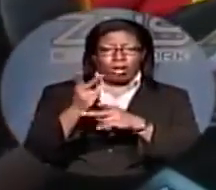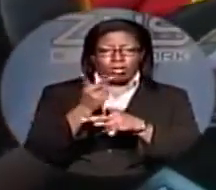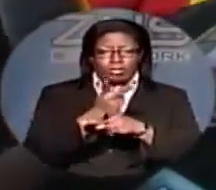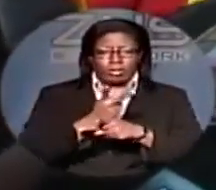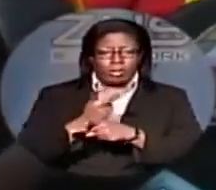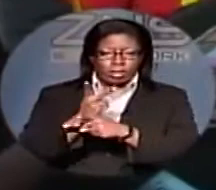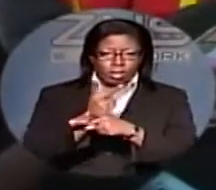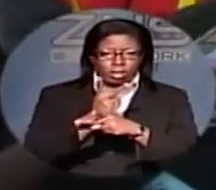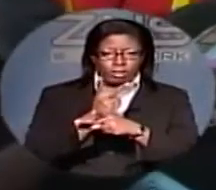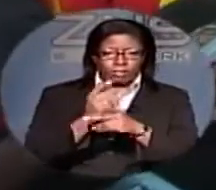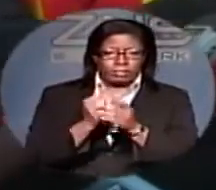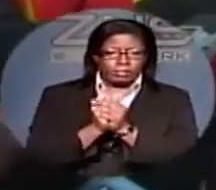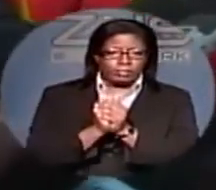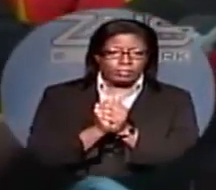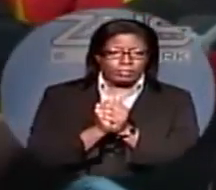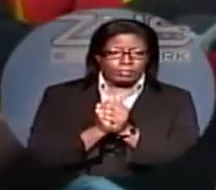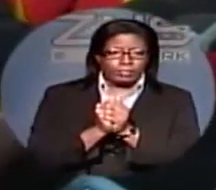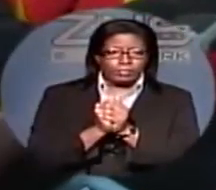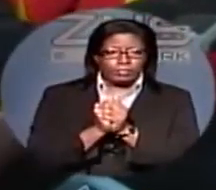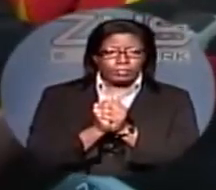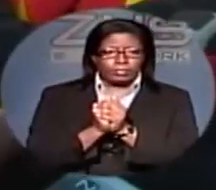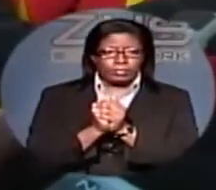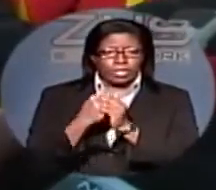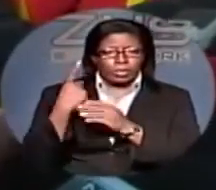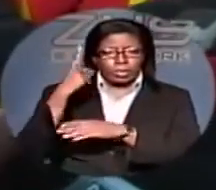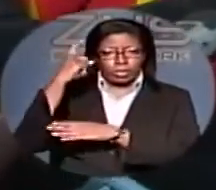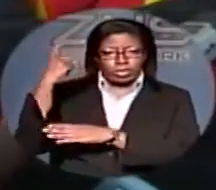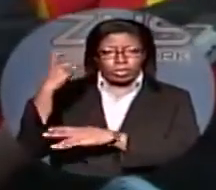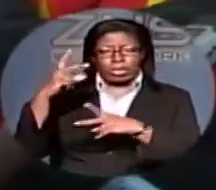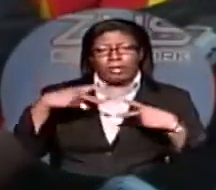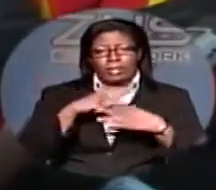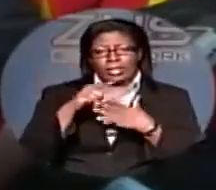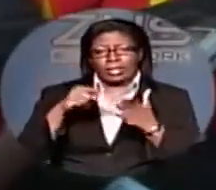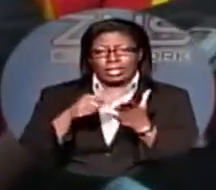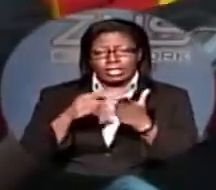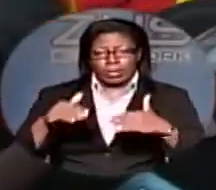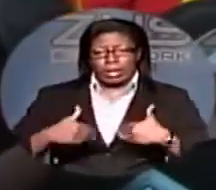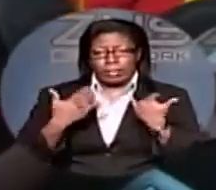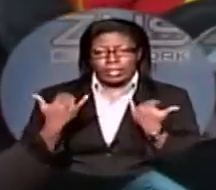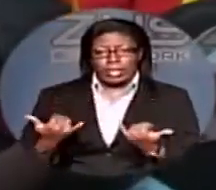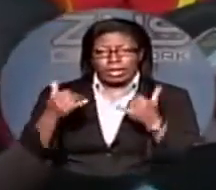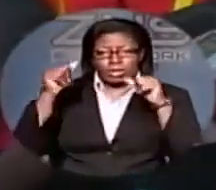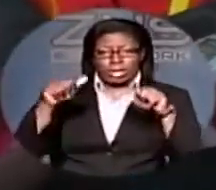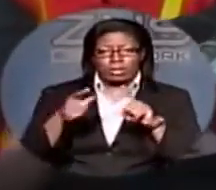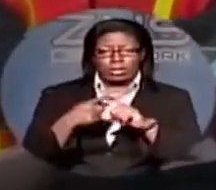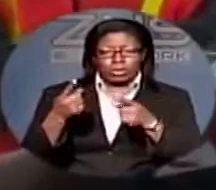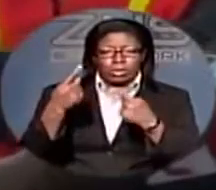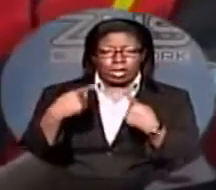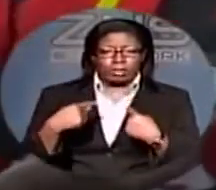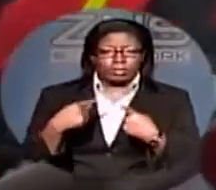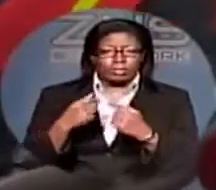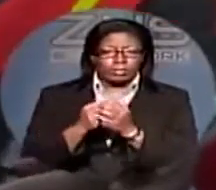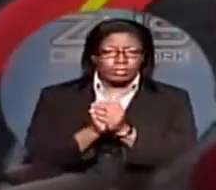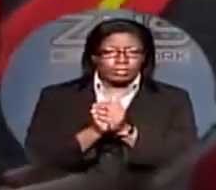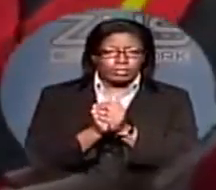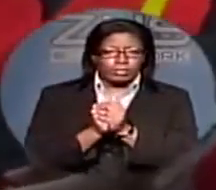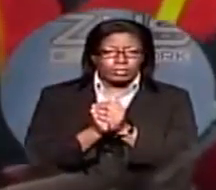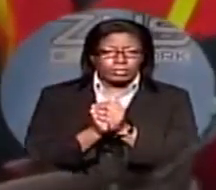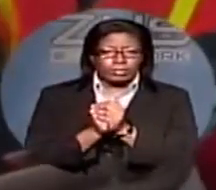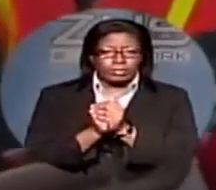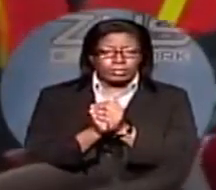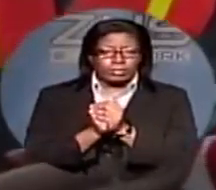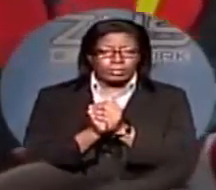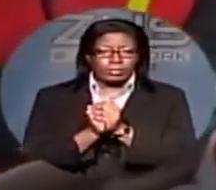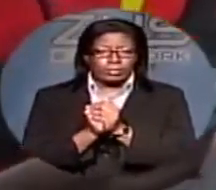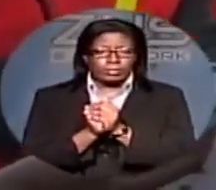over the years, been dreaming about having this facility. We are happy it's now able to come to fruition. The World Bank of